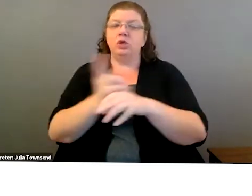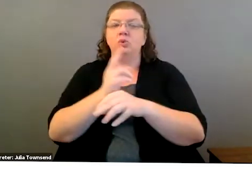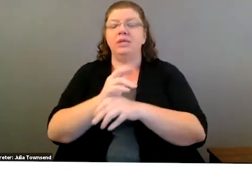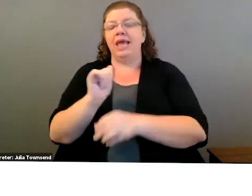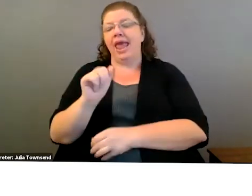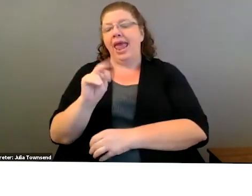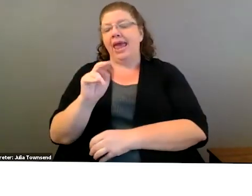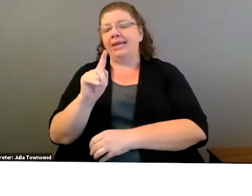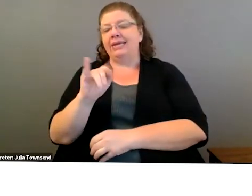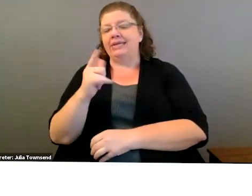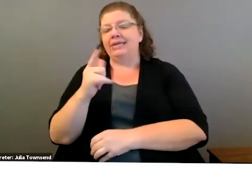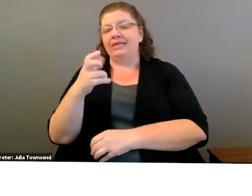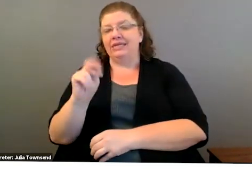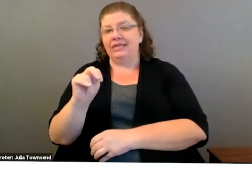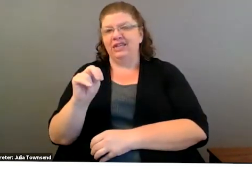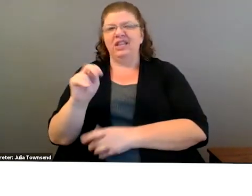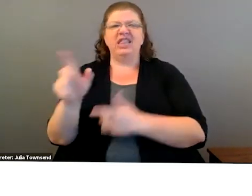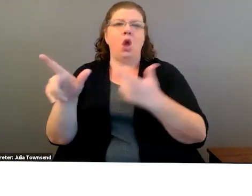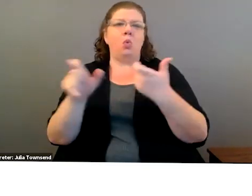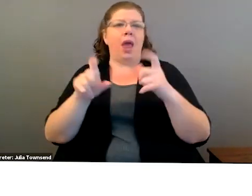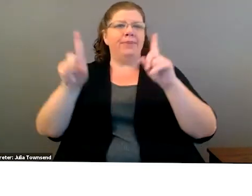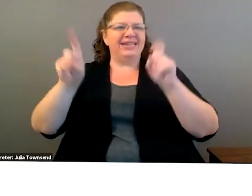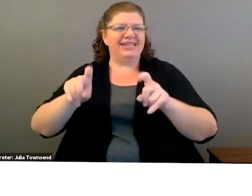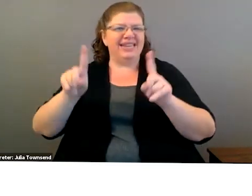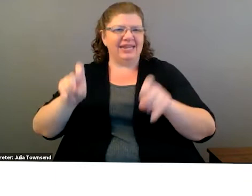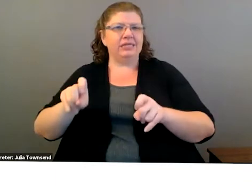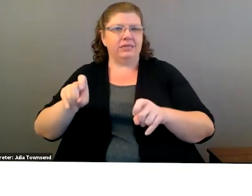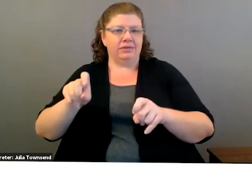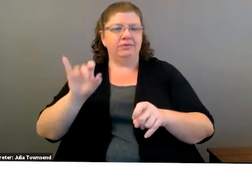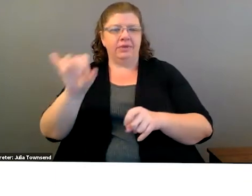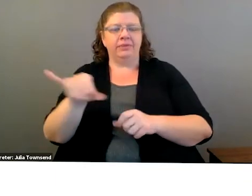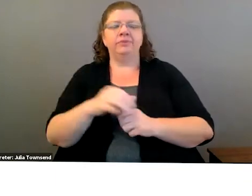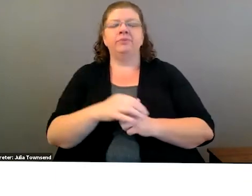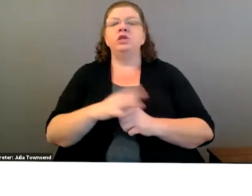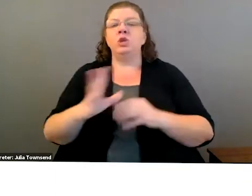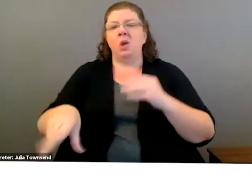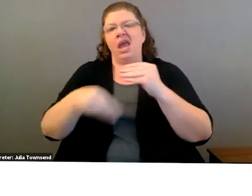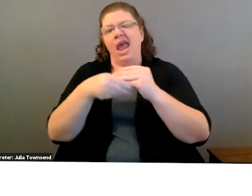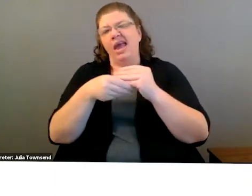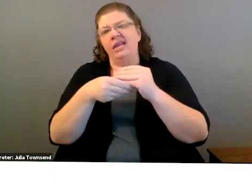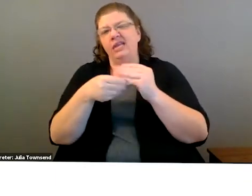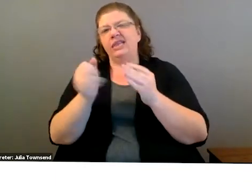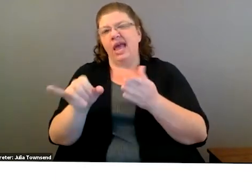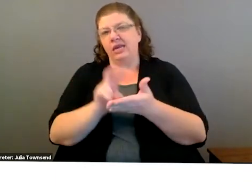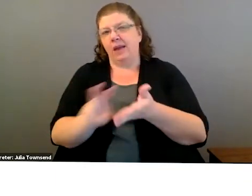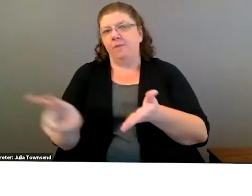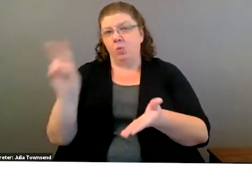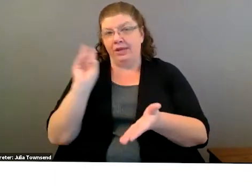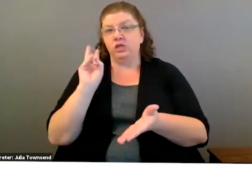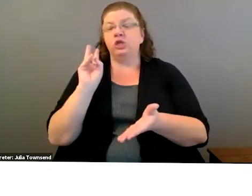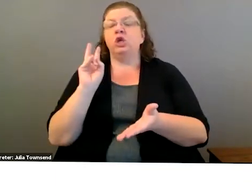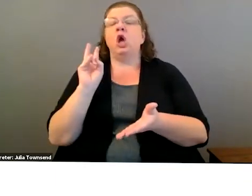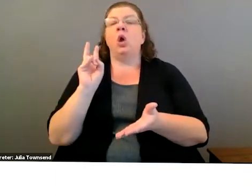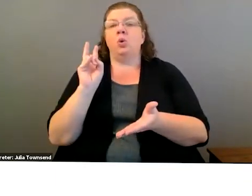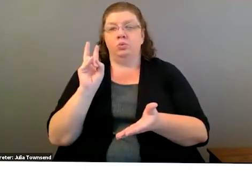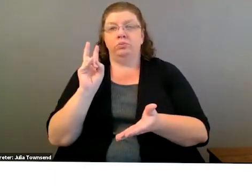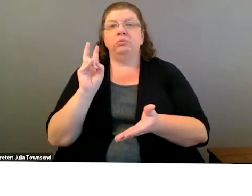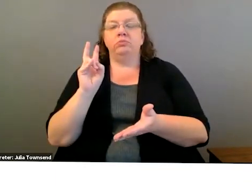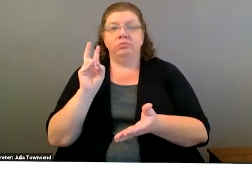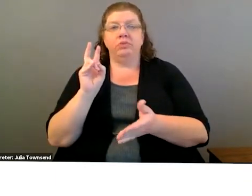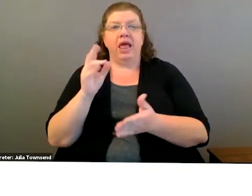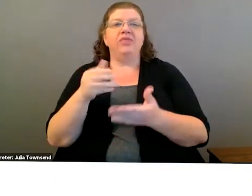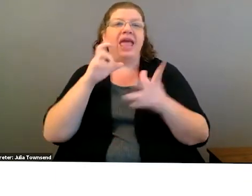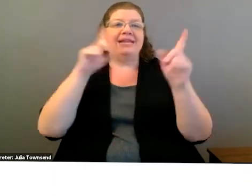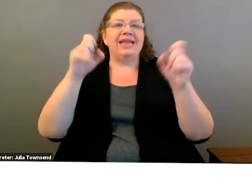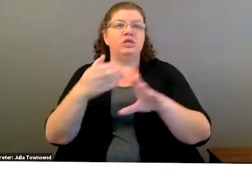antigen or rapid testing protocols that we added a couple of weeks ago, and they test prior to their